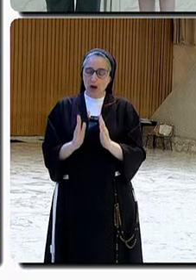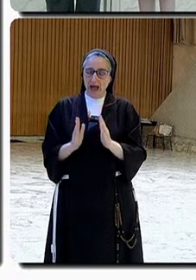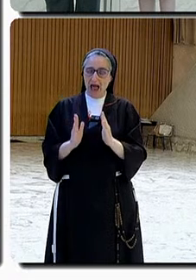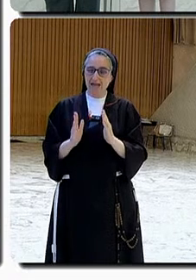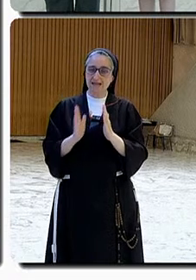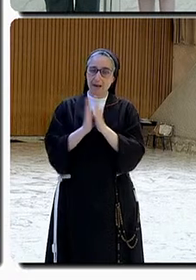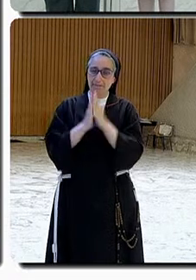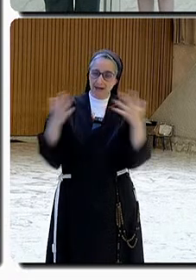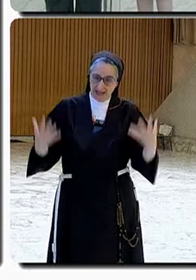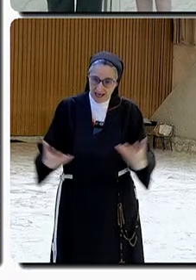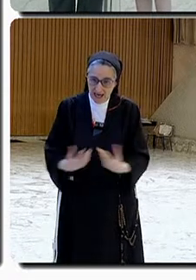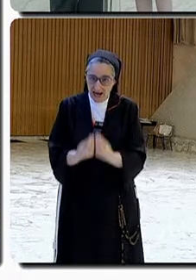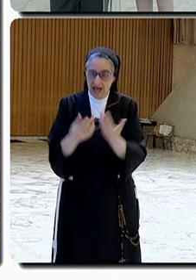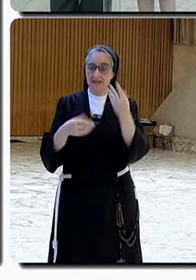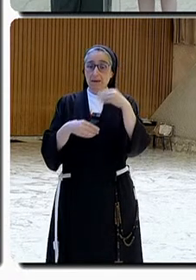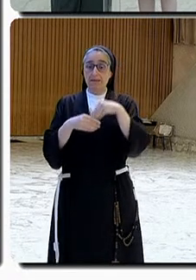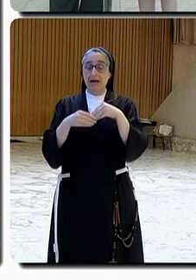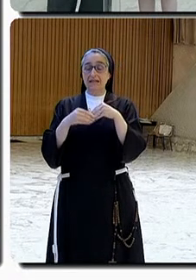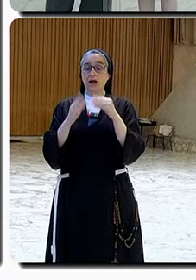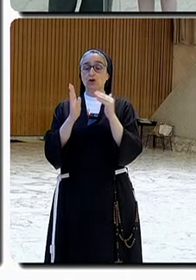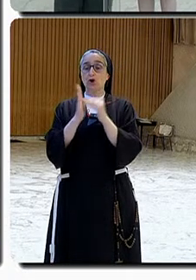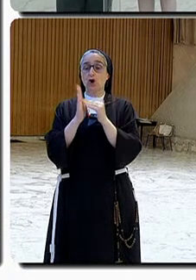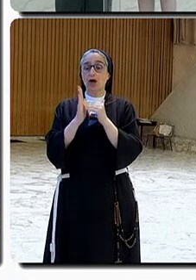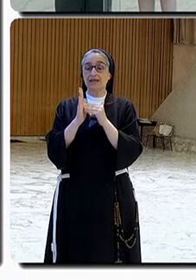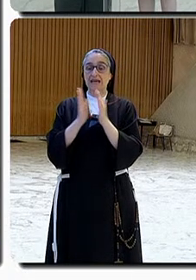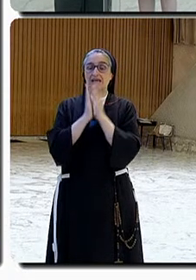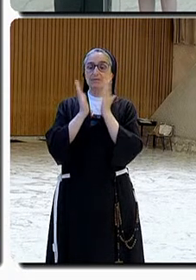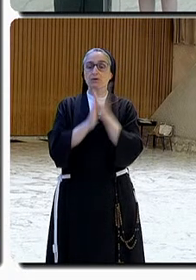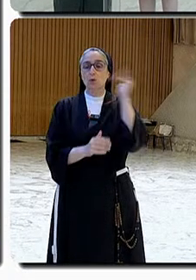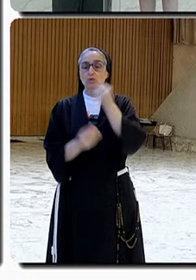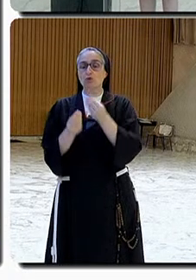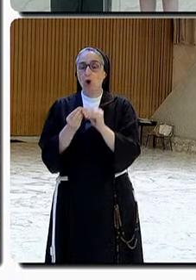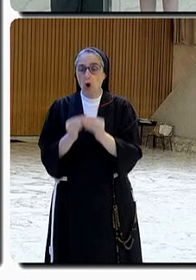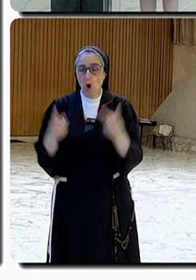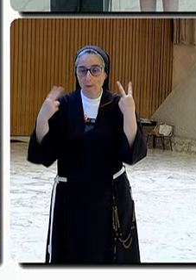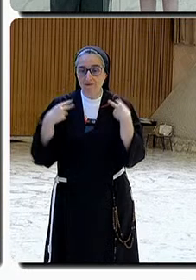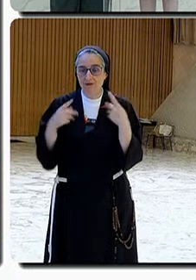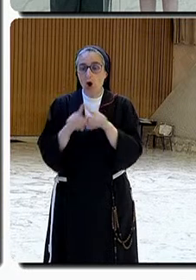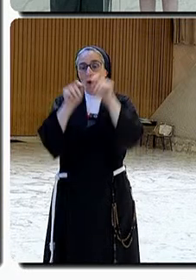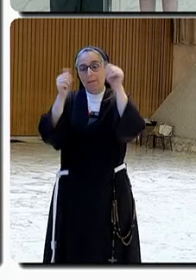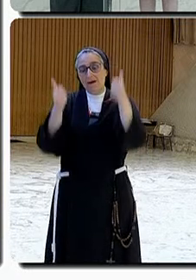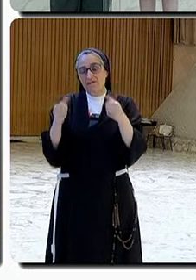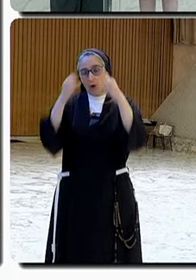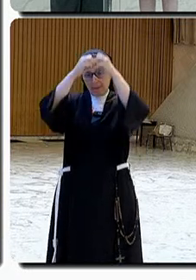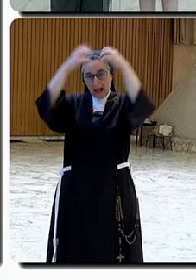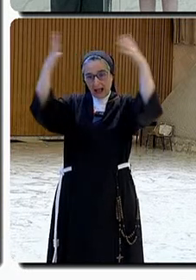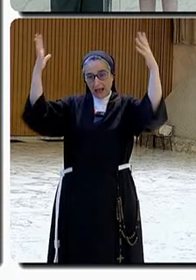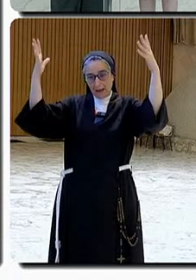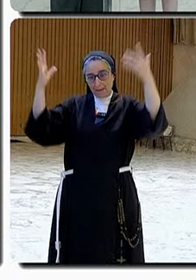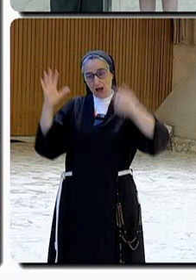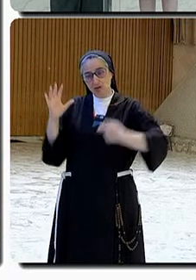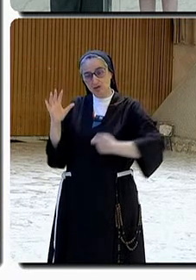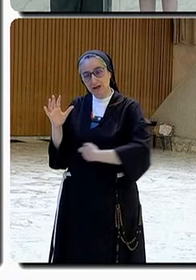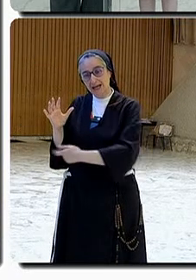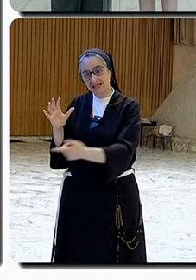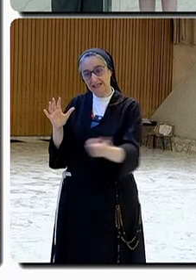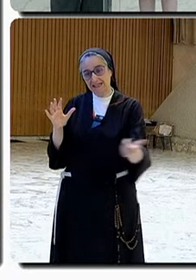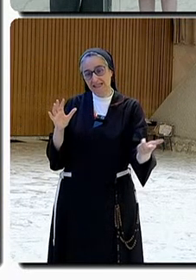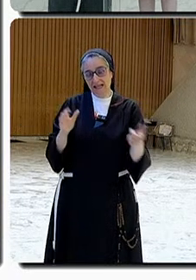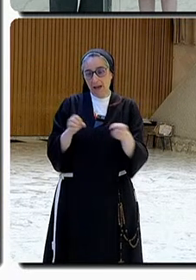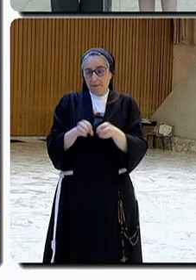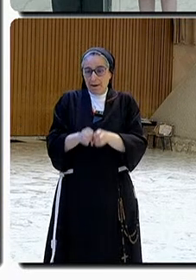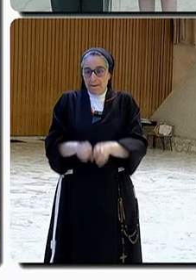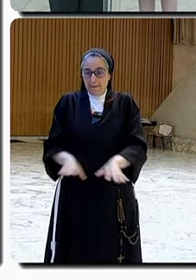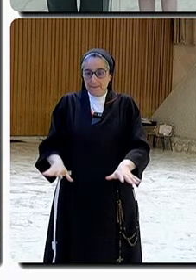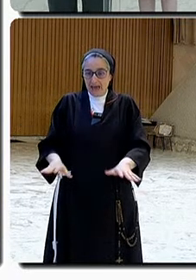and through various trials. As domestic church planters, family life ministers become responsible for facilitating every stage of development